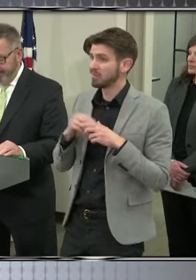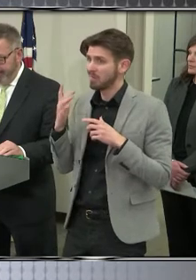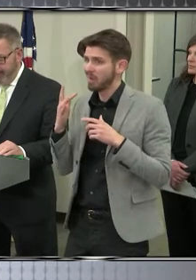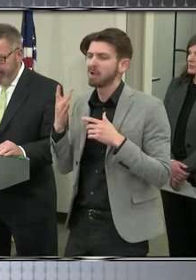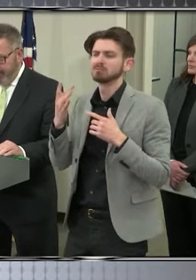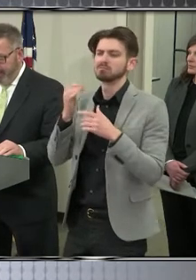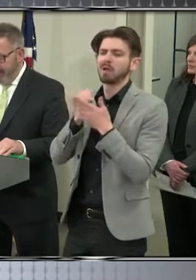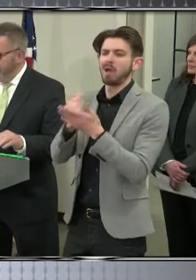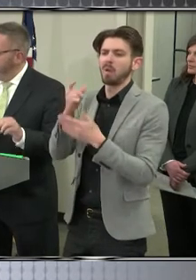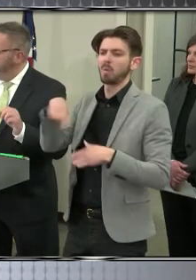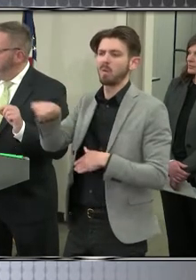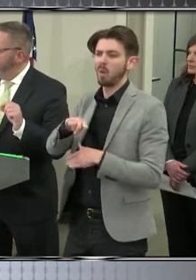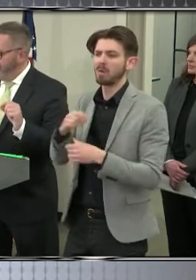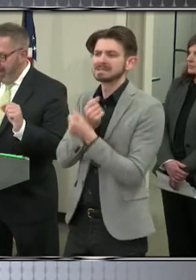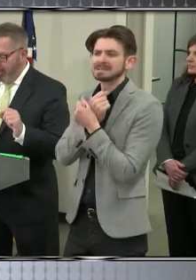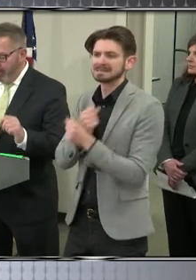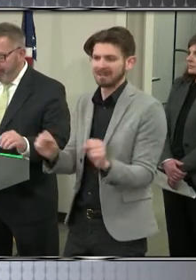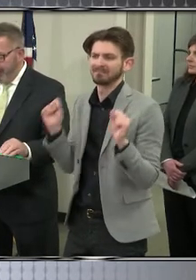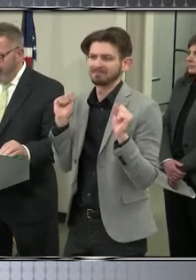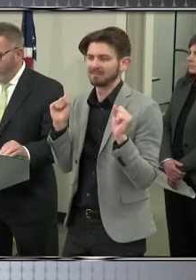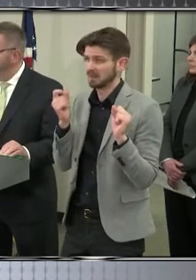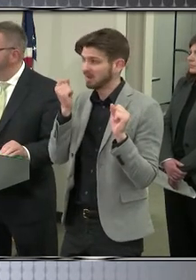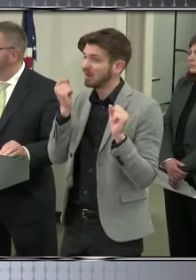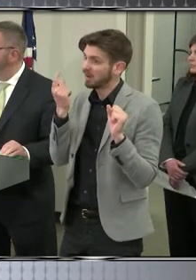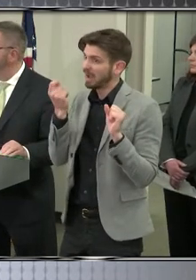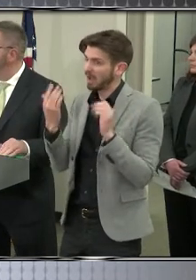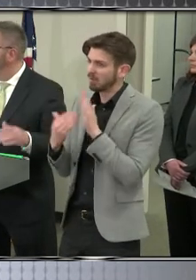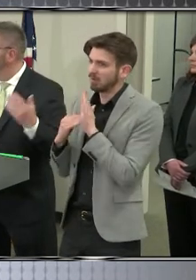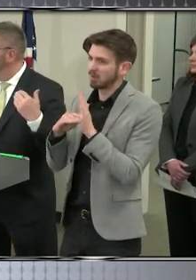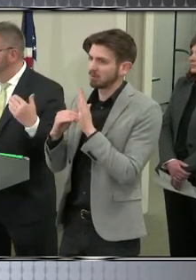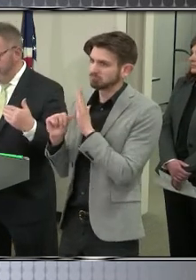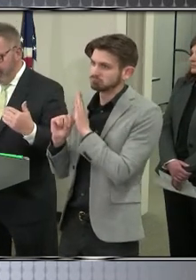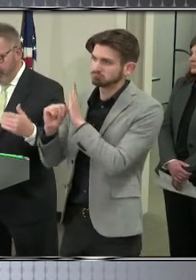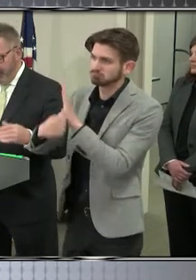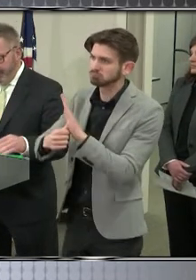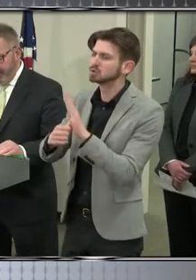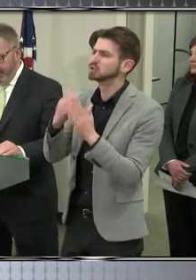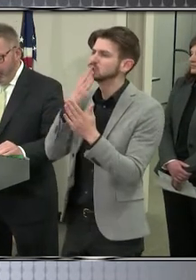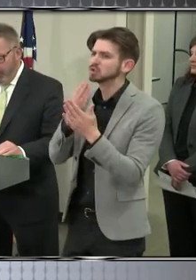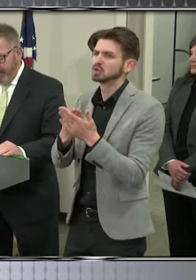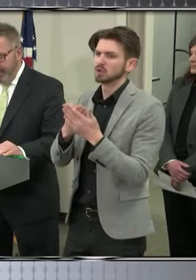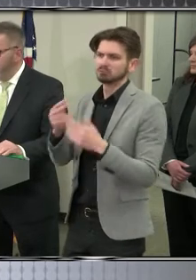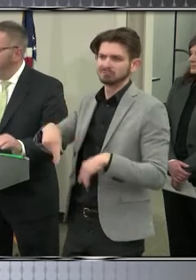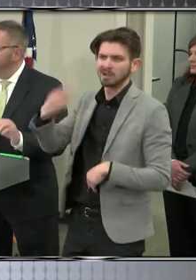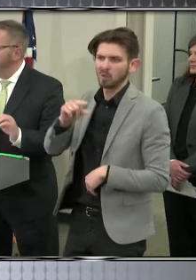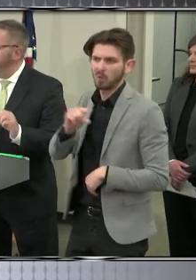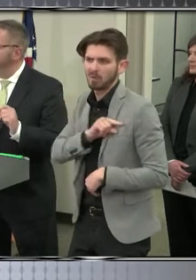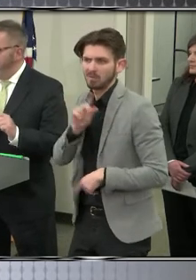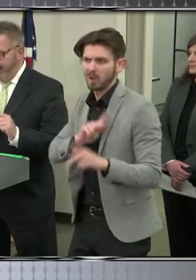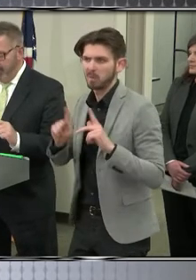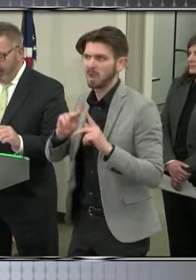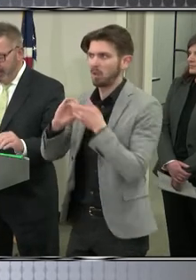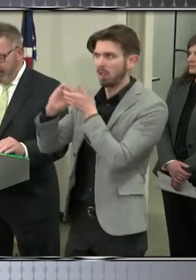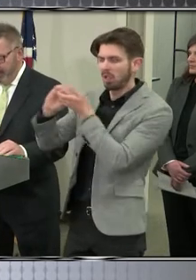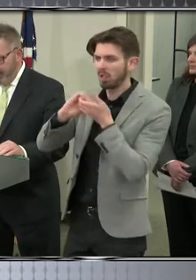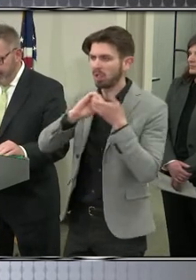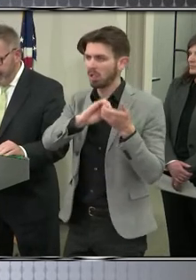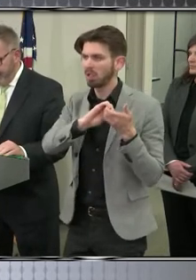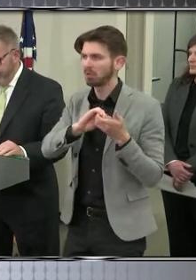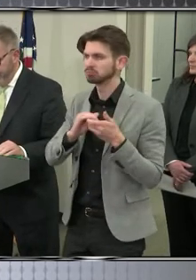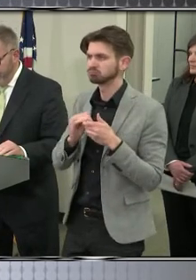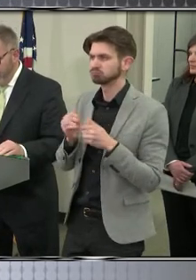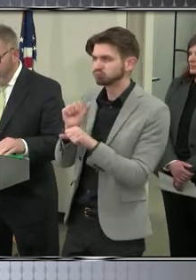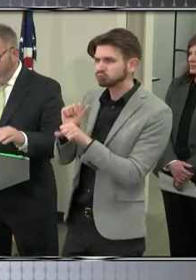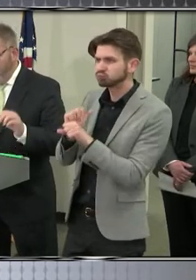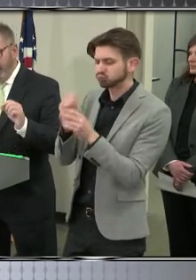safe. Again, we've got great people working on this, and I'm going to let you hear from them shortly, but let me finish on this